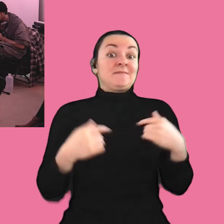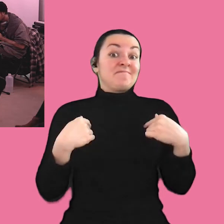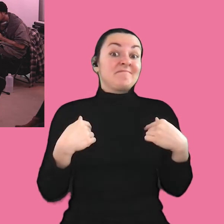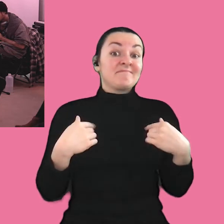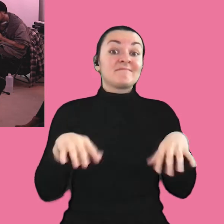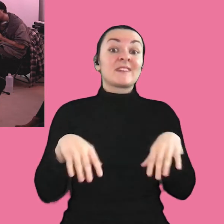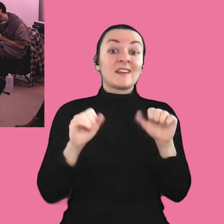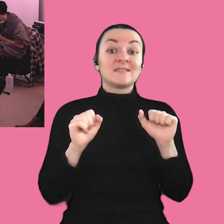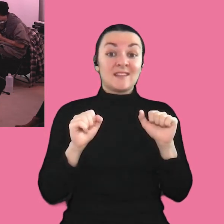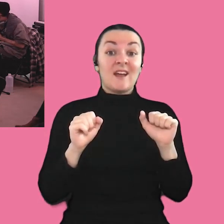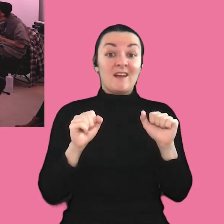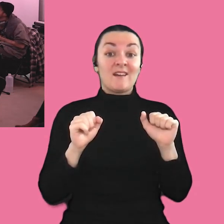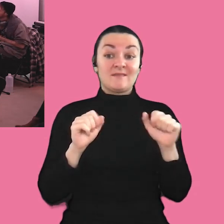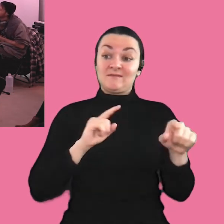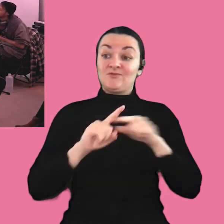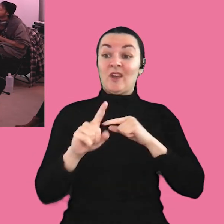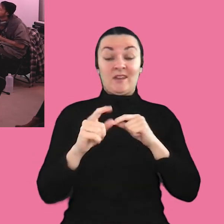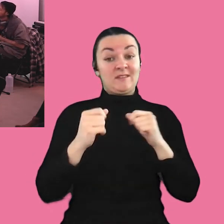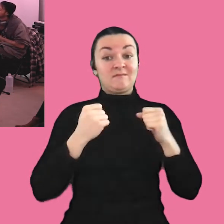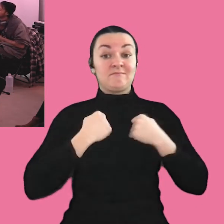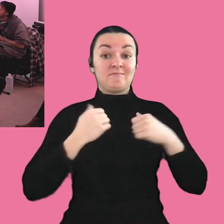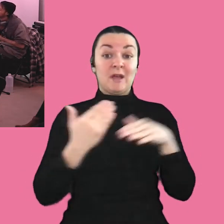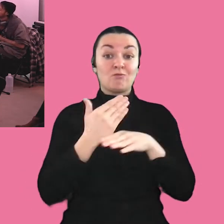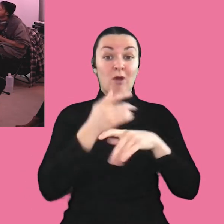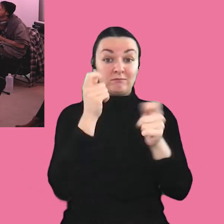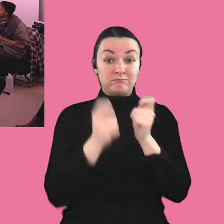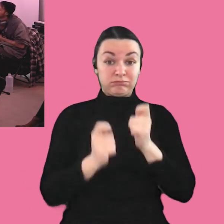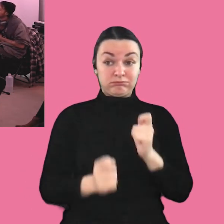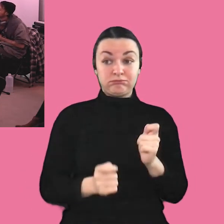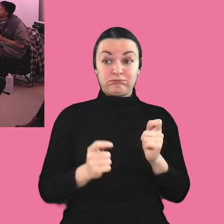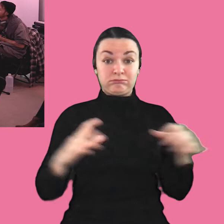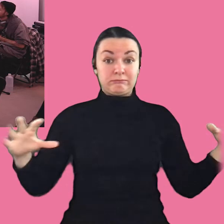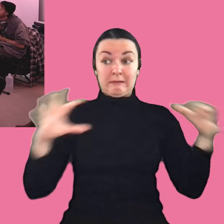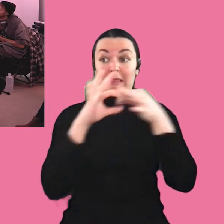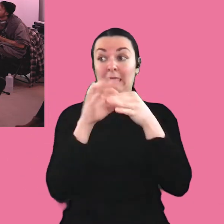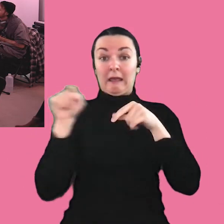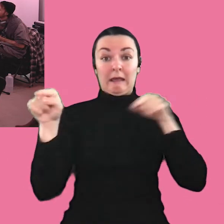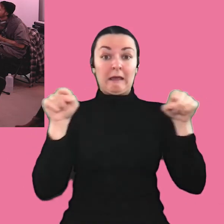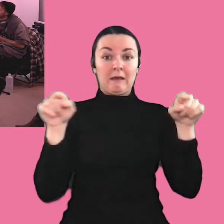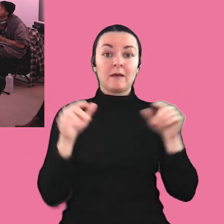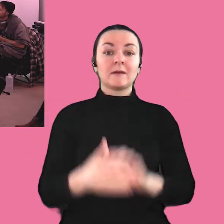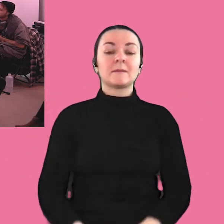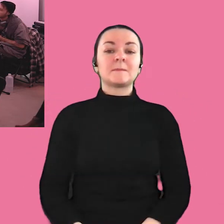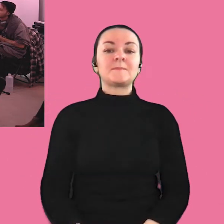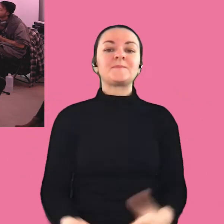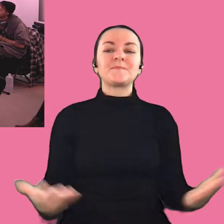So I started to try and change my work in response to that.